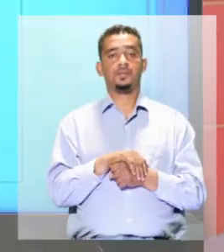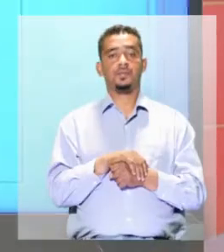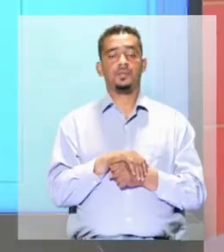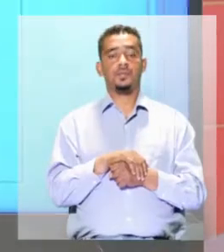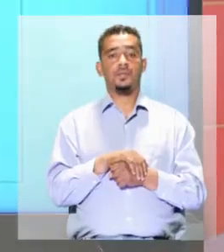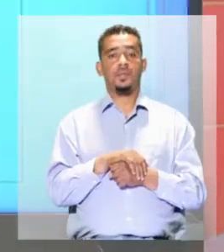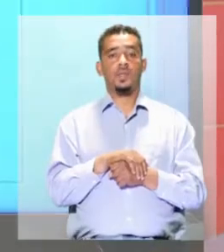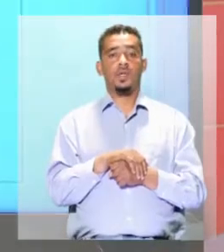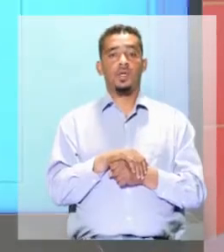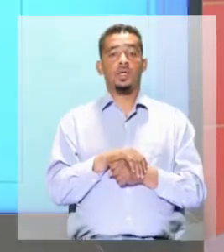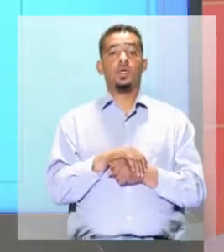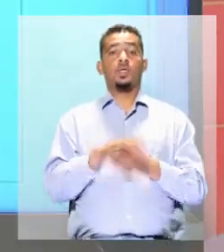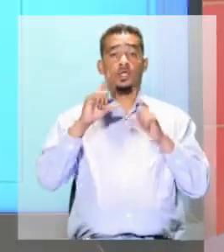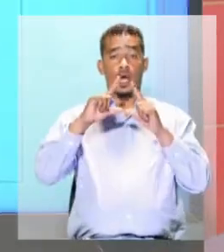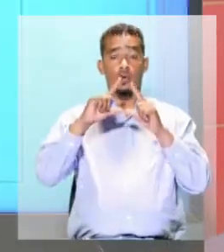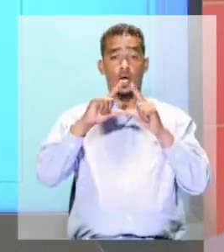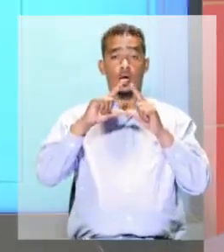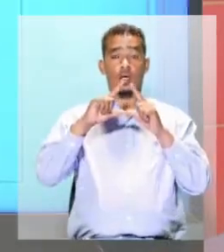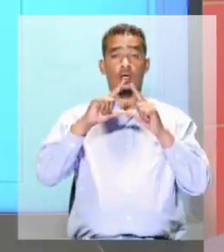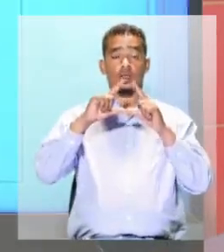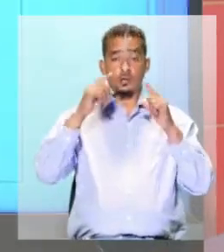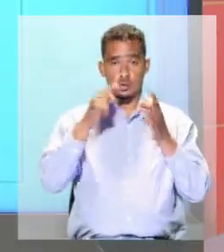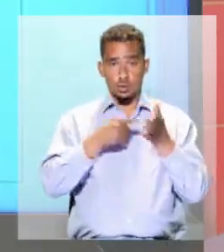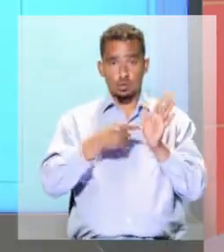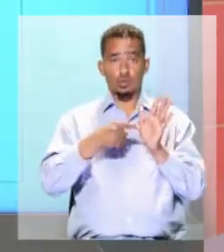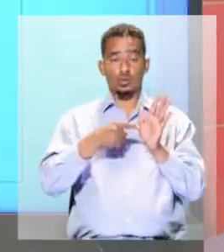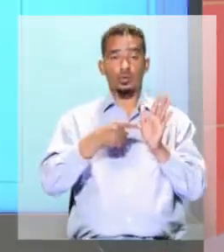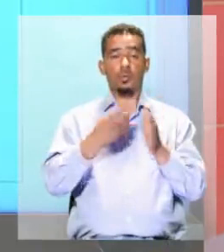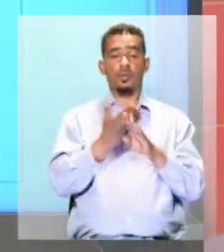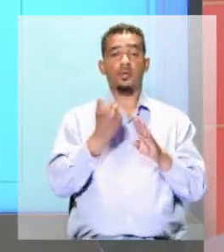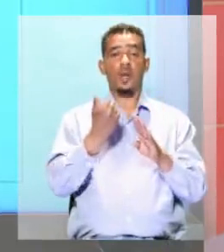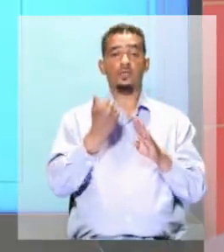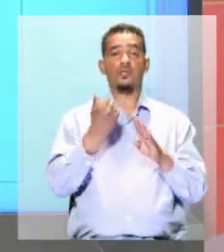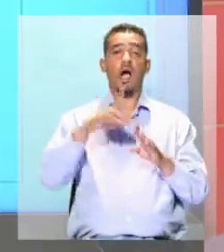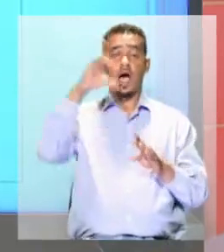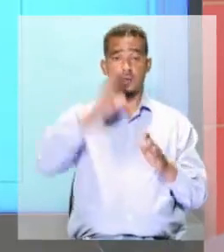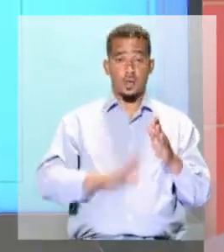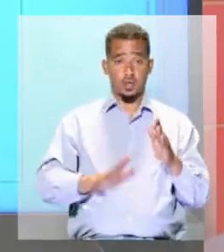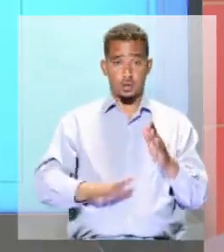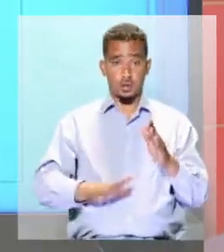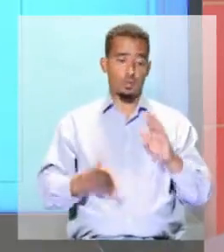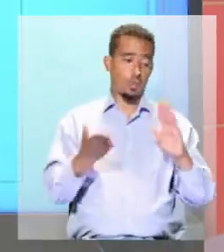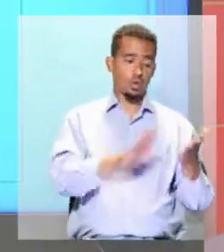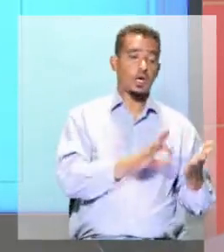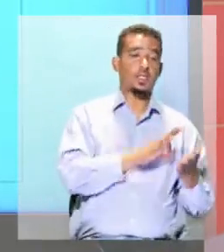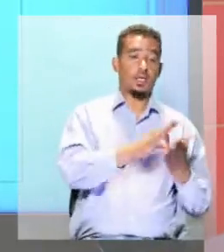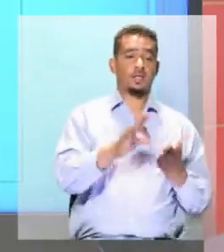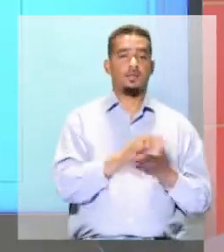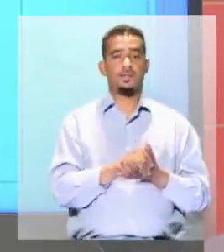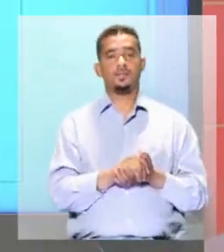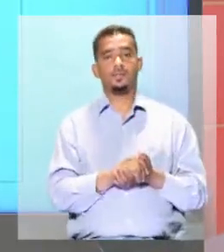The triangular population pyramid indicates the prevalence of high fertility rate and mortality rate.